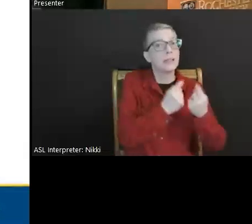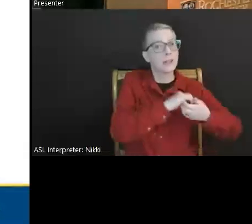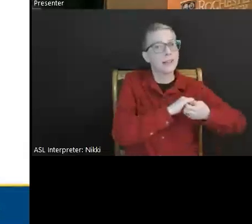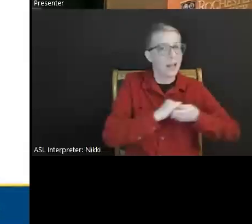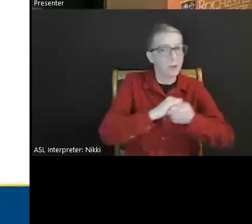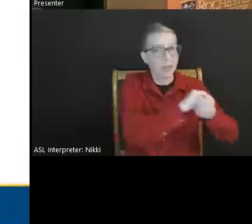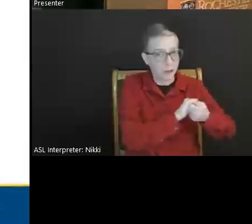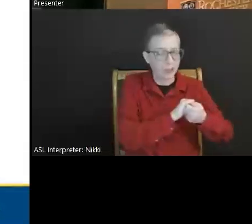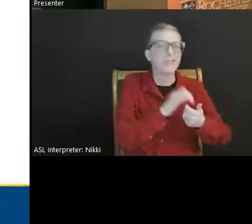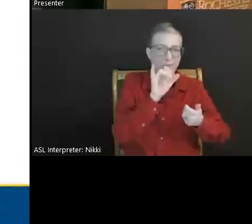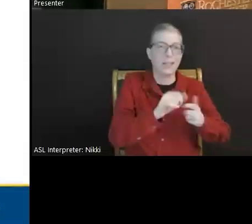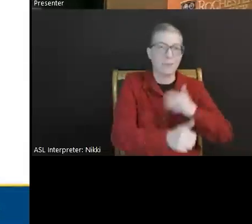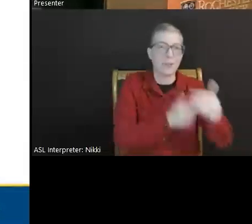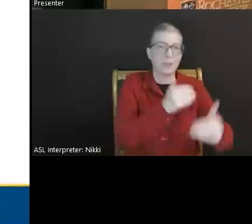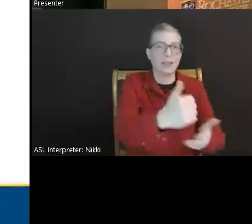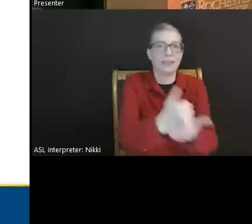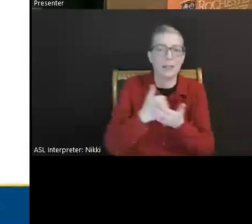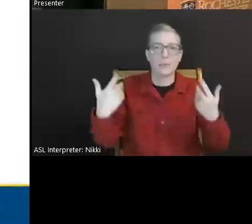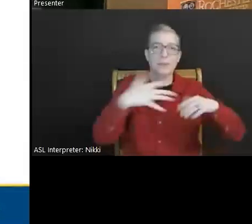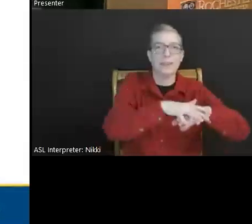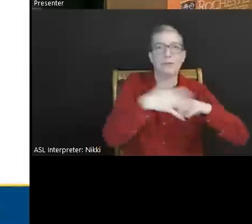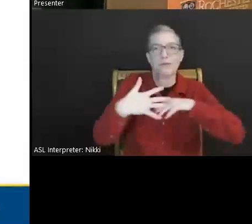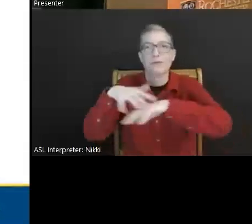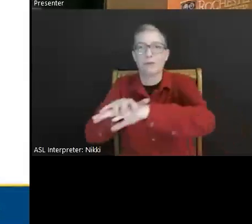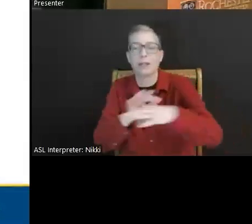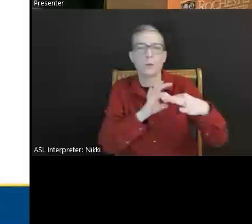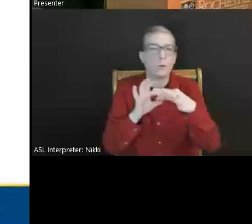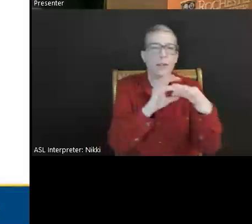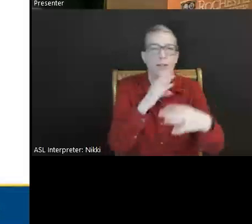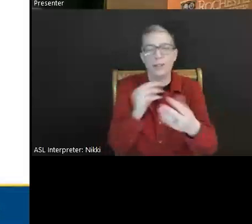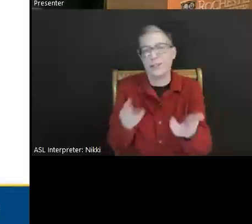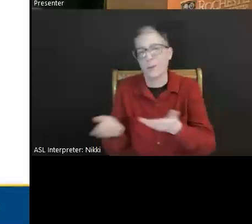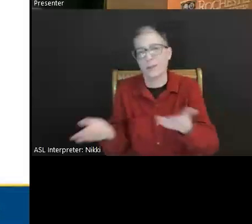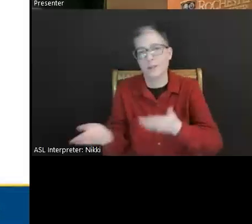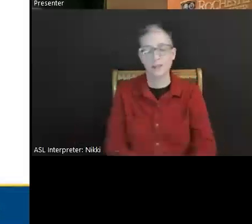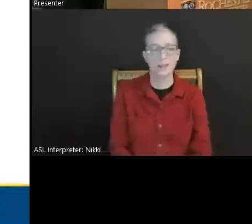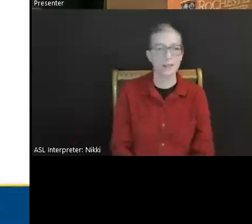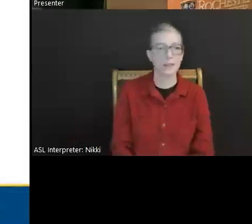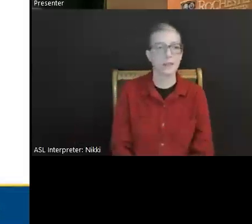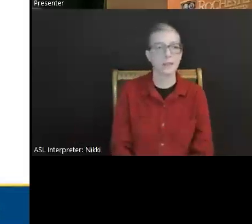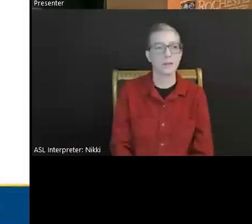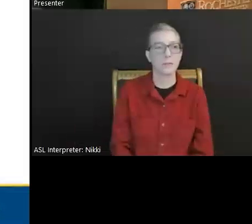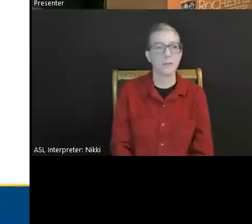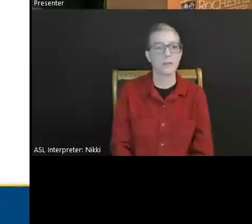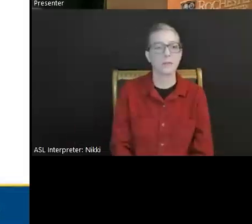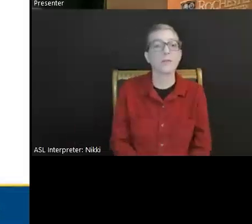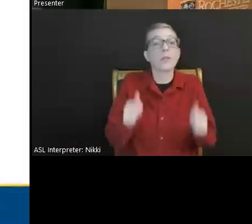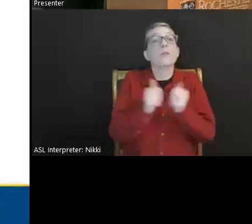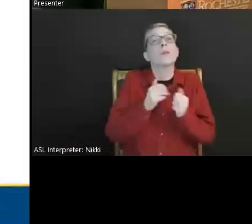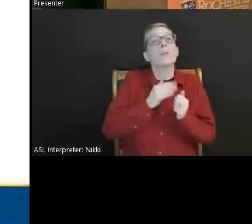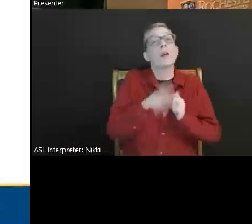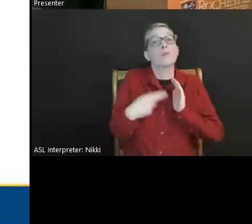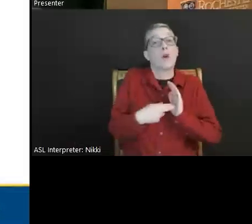helped integrate our community ties services and coordination. Within my community ties role, I function as the